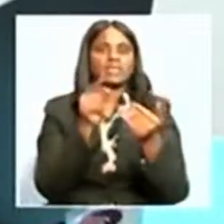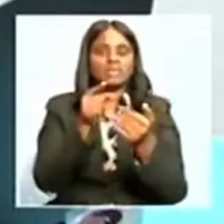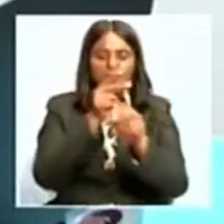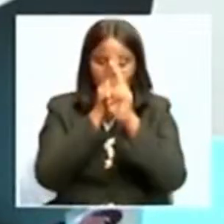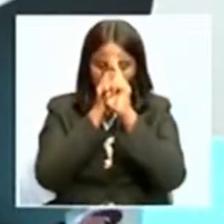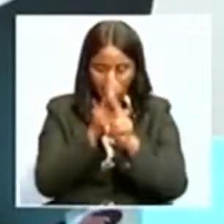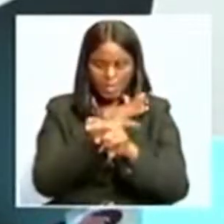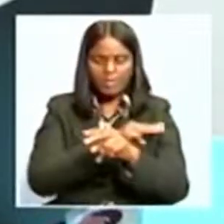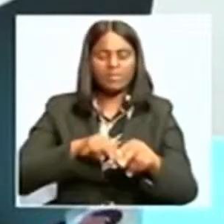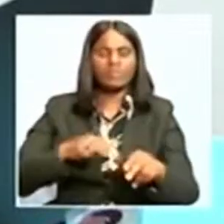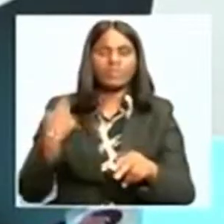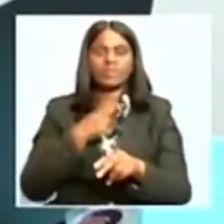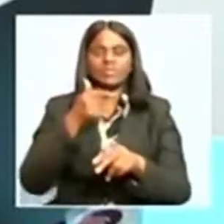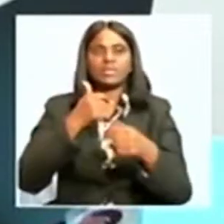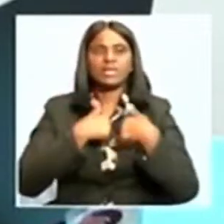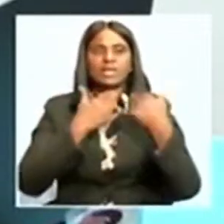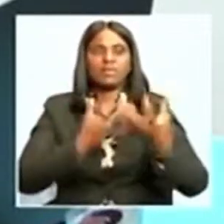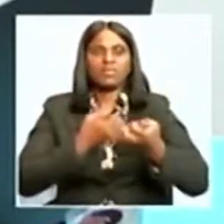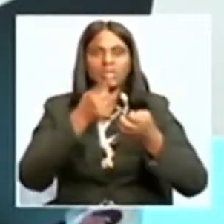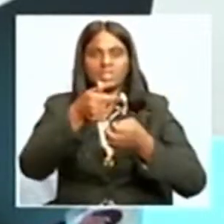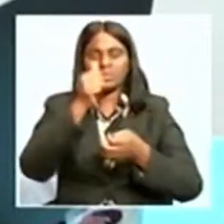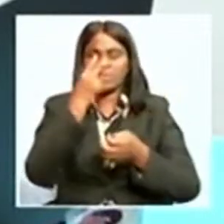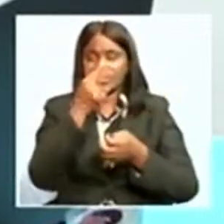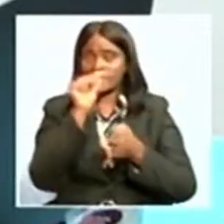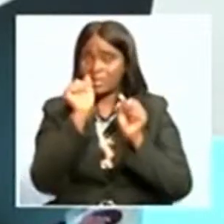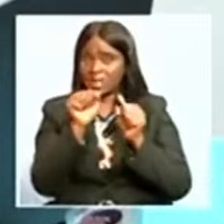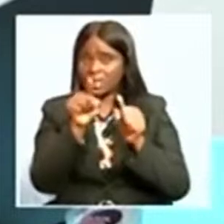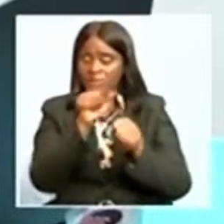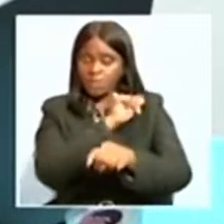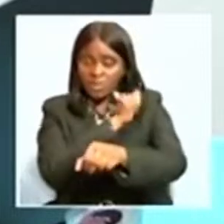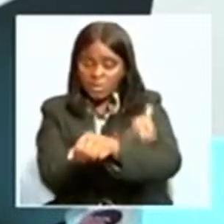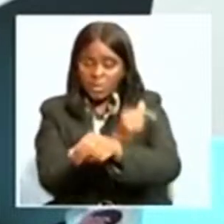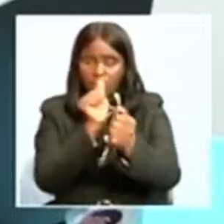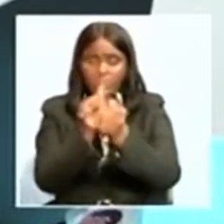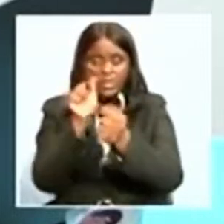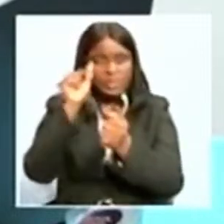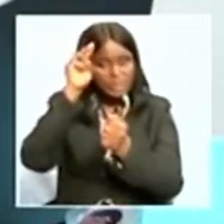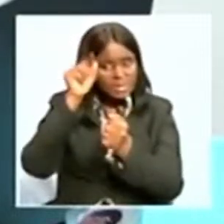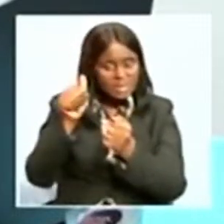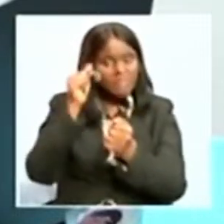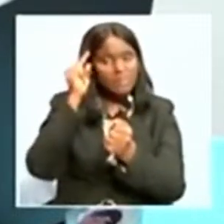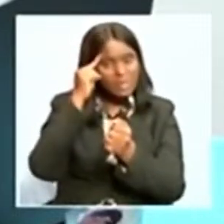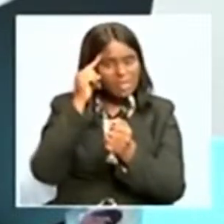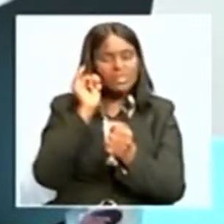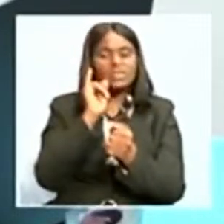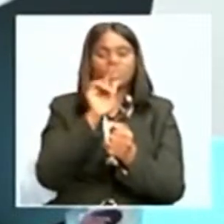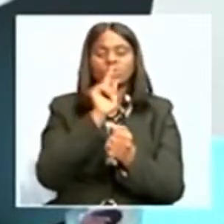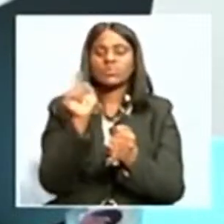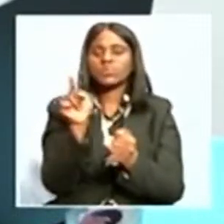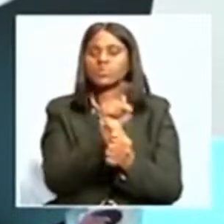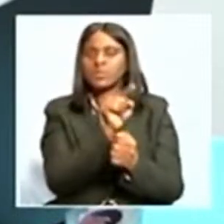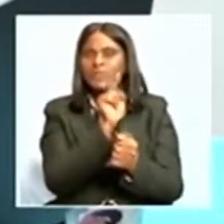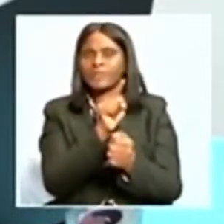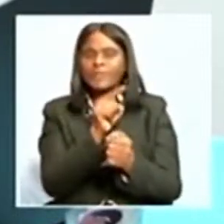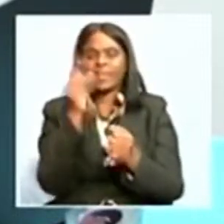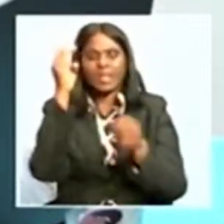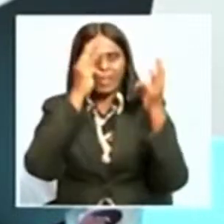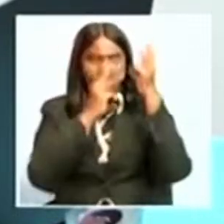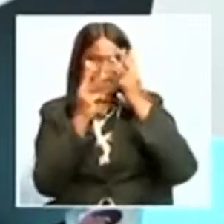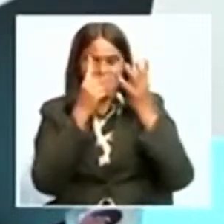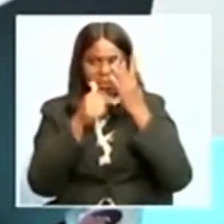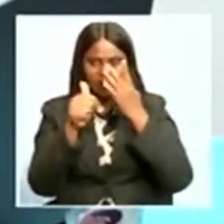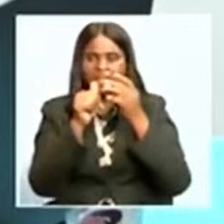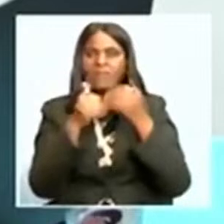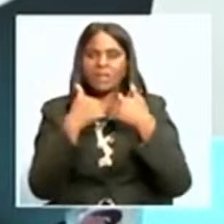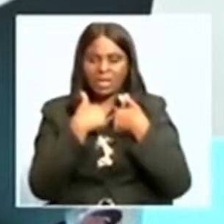Member raised. So you can see that the authority and the ministry are also thinking of the concerns that the